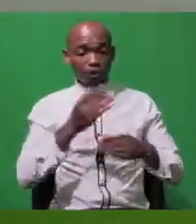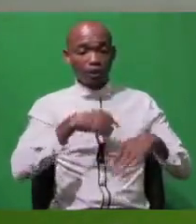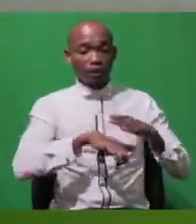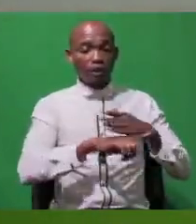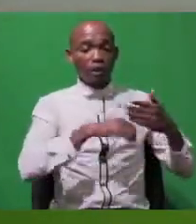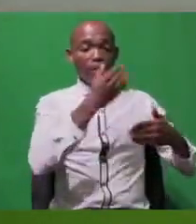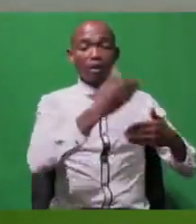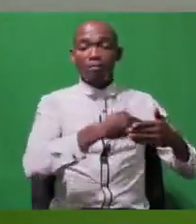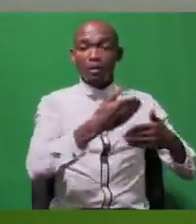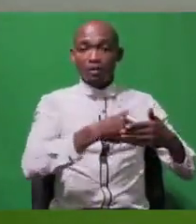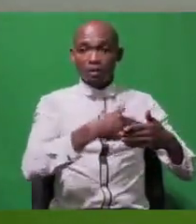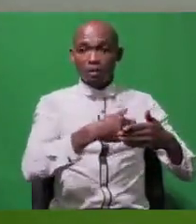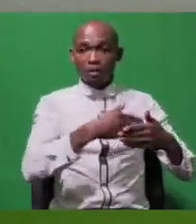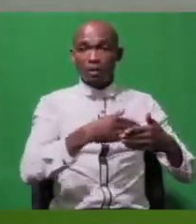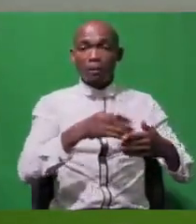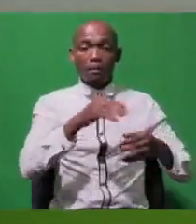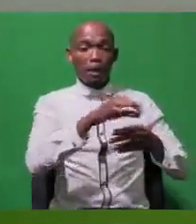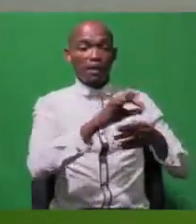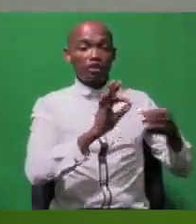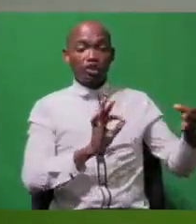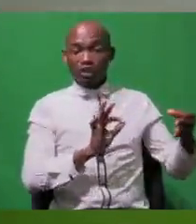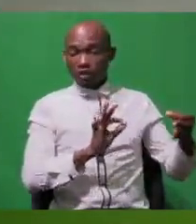is by check.